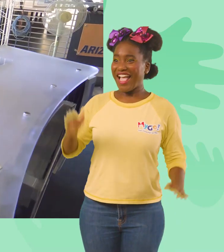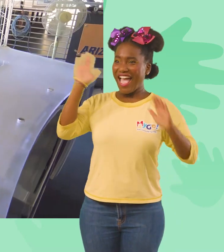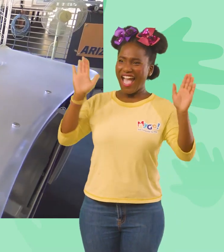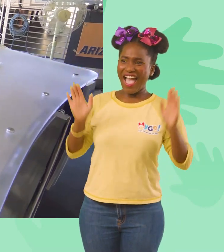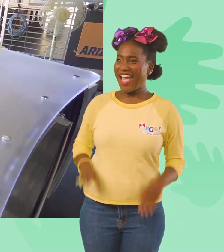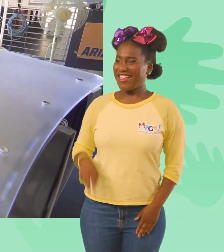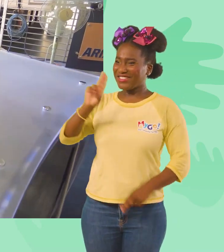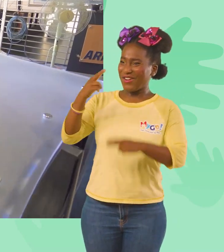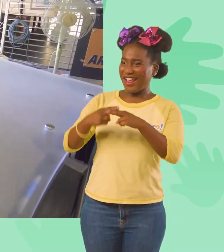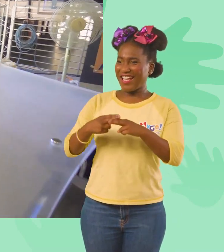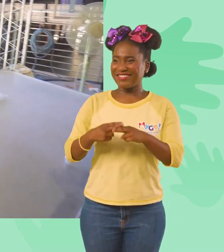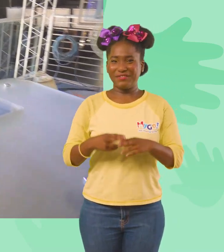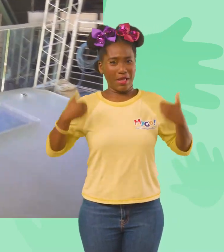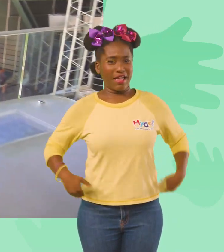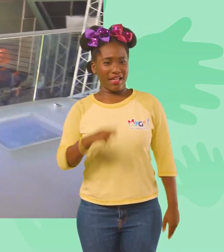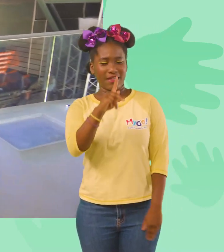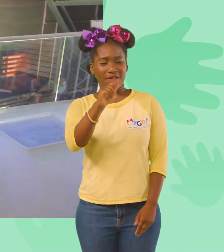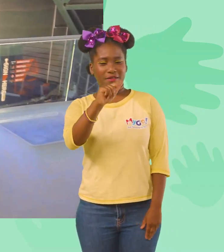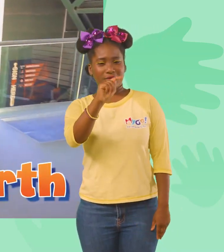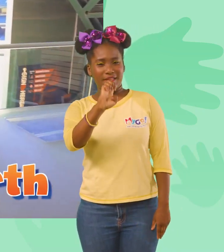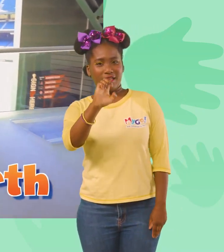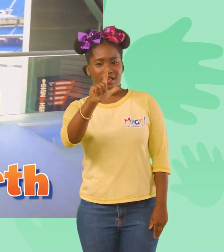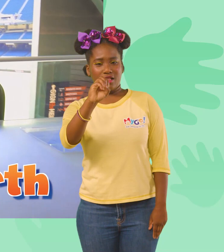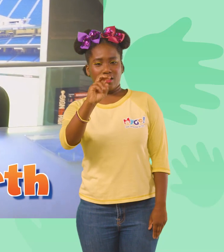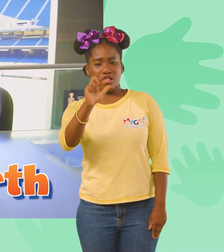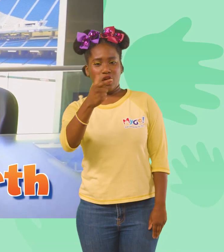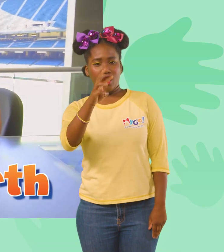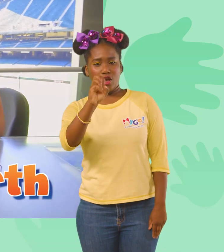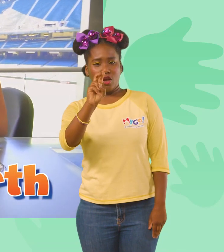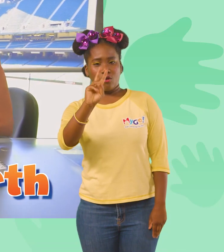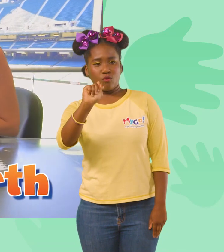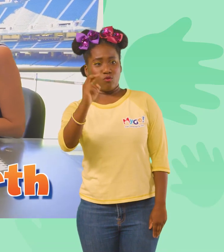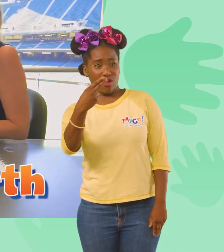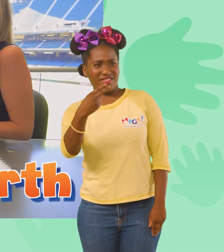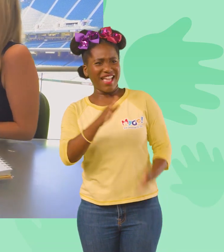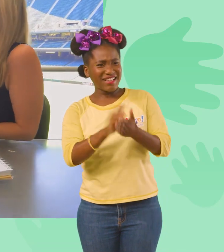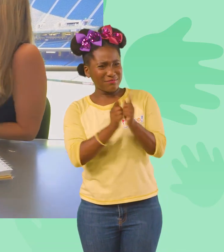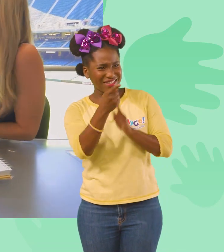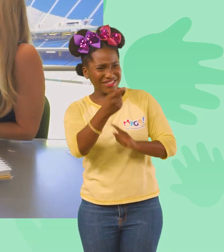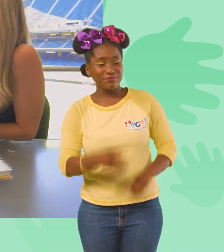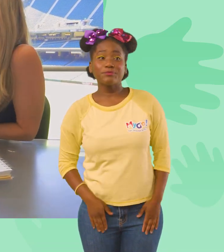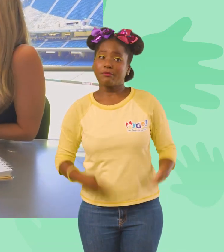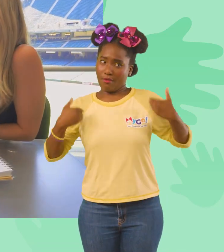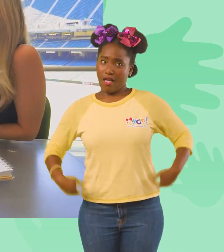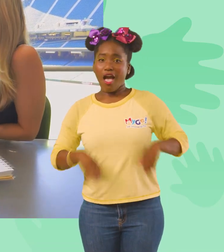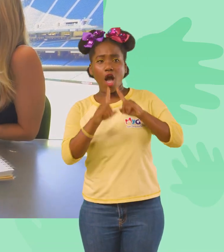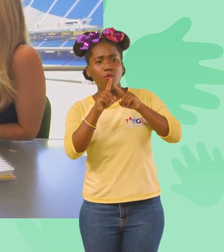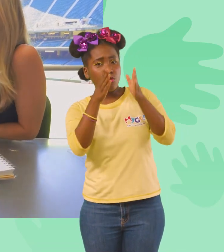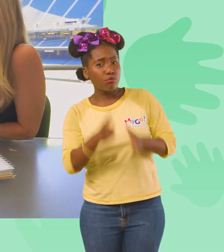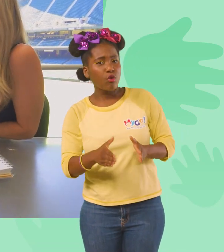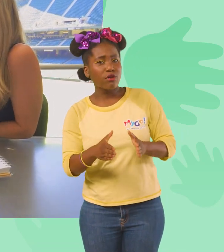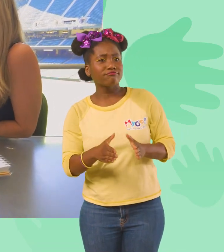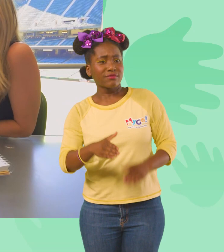Whoa, hey, what's your name? My name's Kate Longworth. Ooh, nice to meet you. Nice to meet you too. So what do you do? I'm a reporter. I go